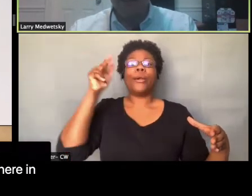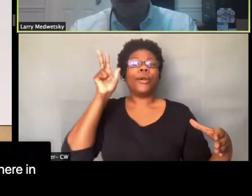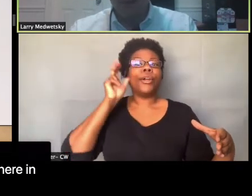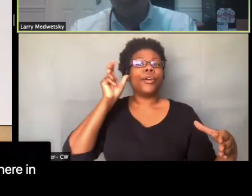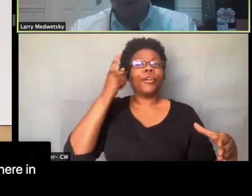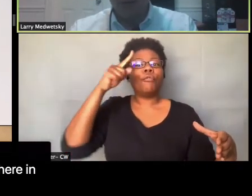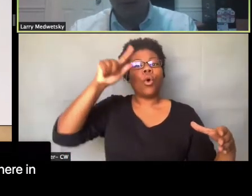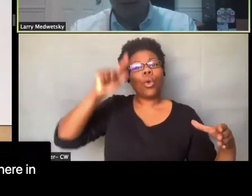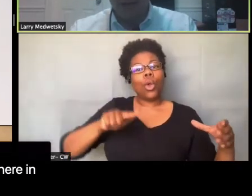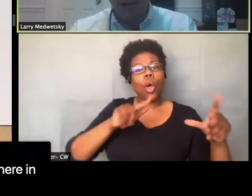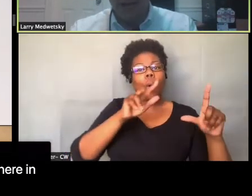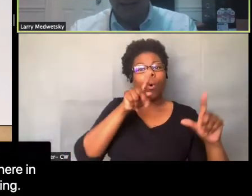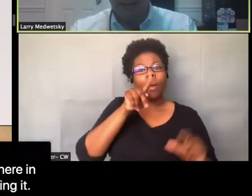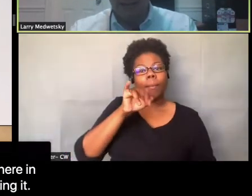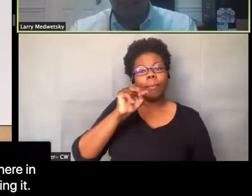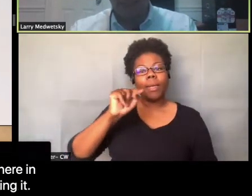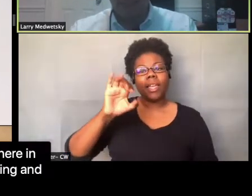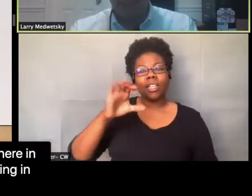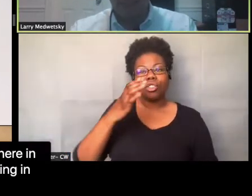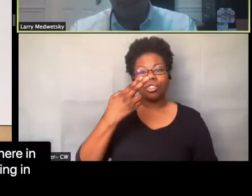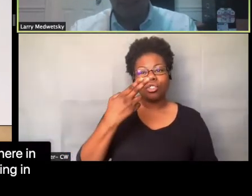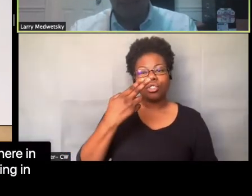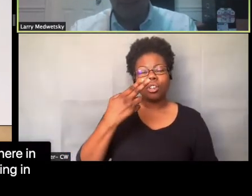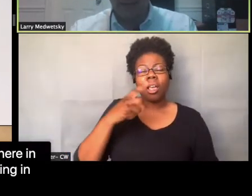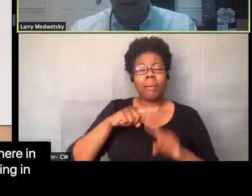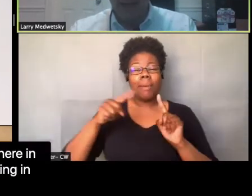actually very poor hearing in the highs.